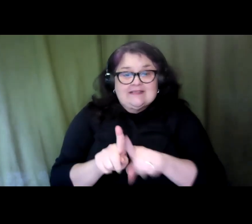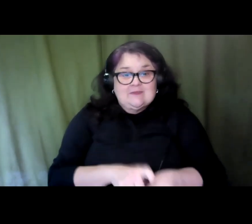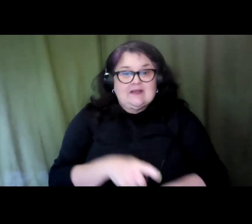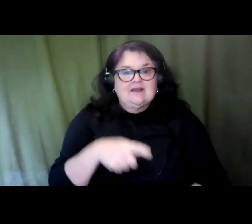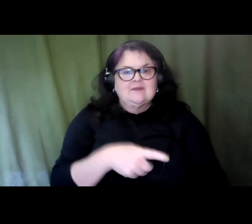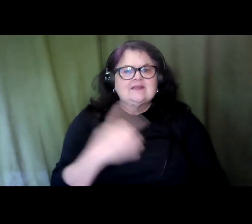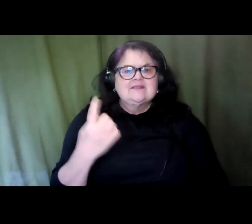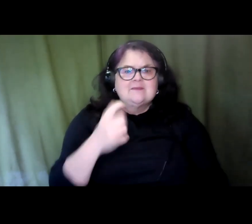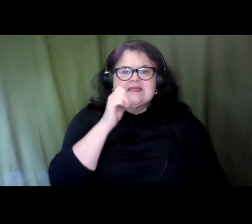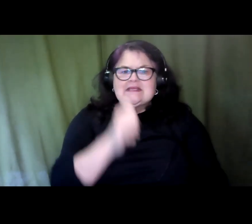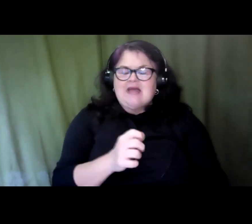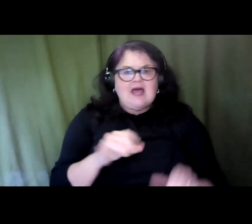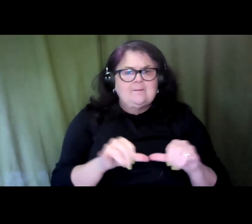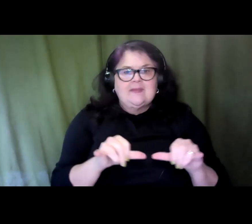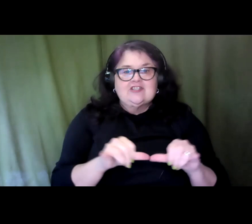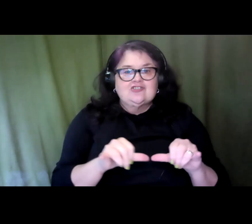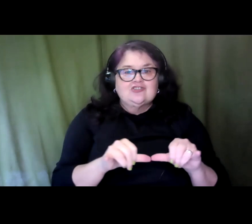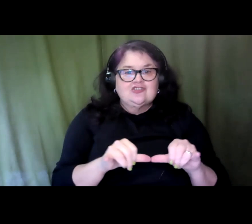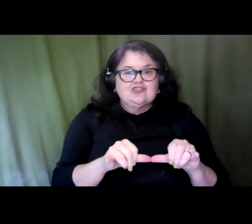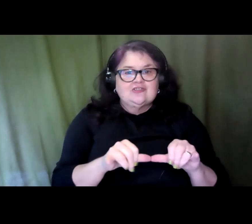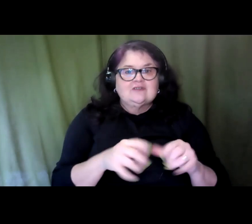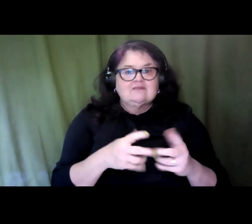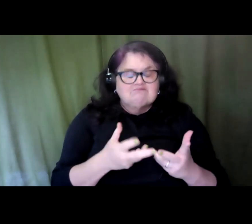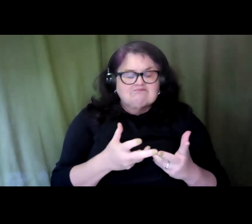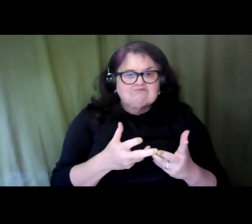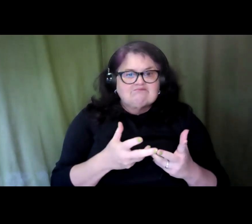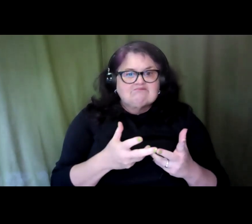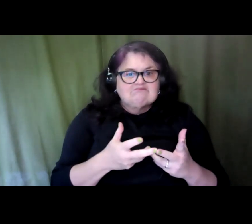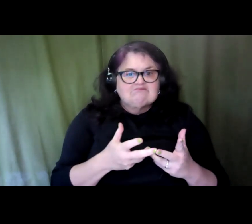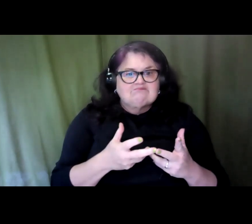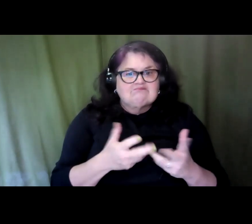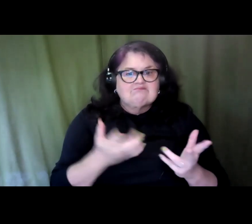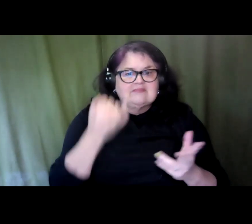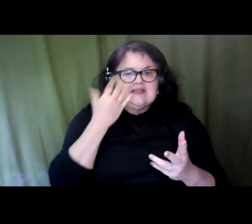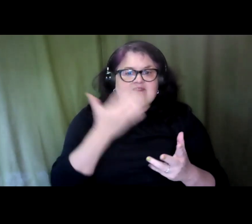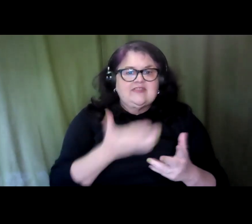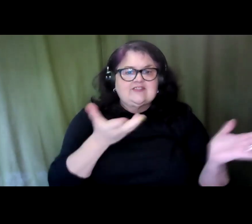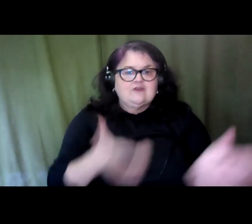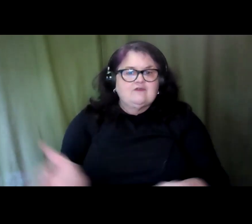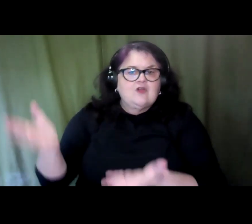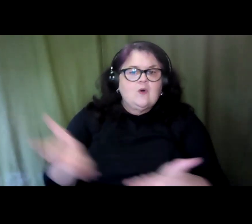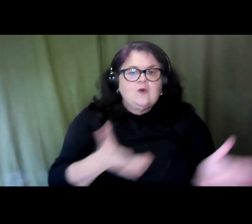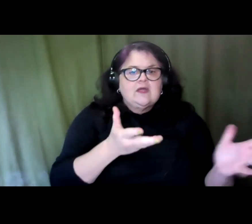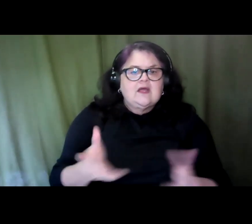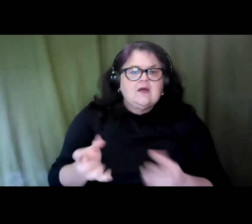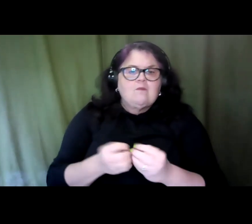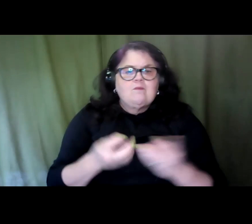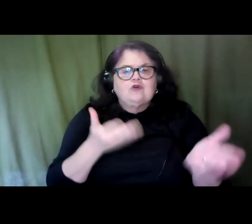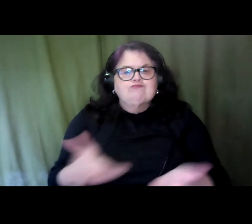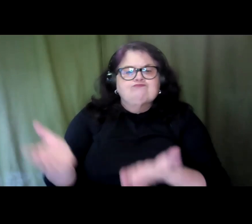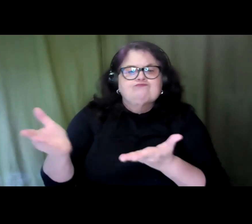not measured and when things are sort of flowing in a more gentle